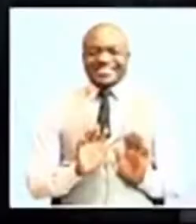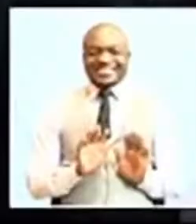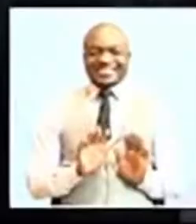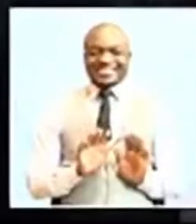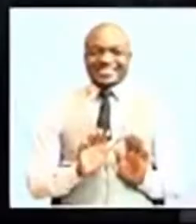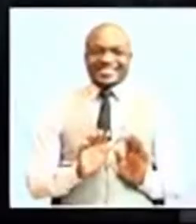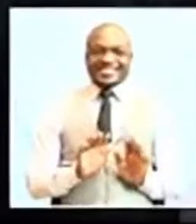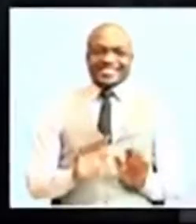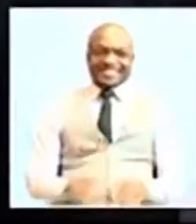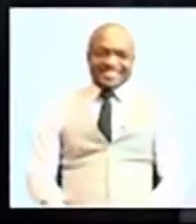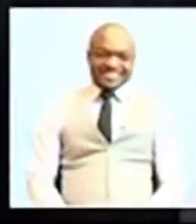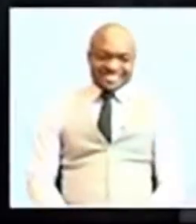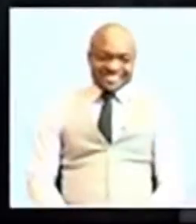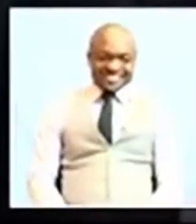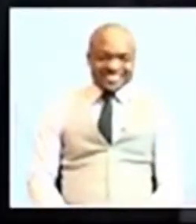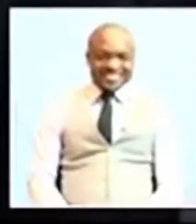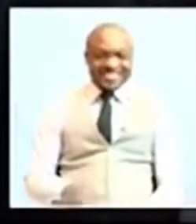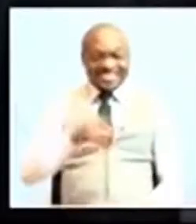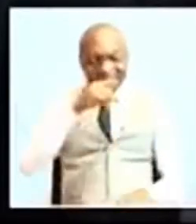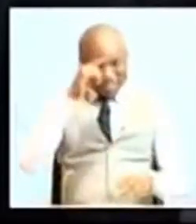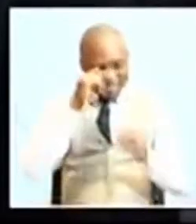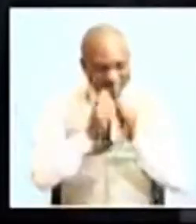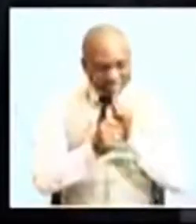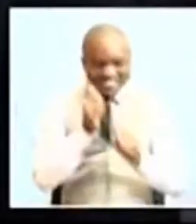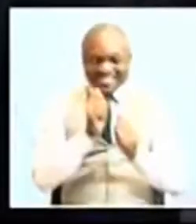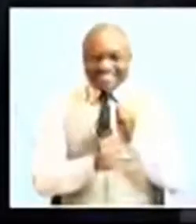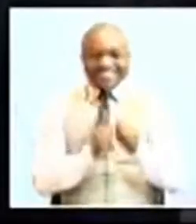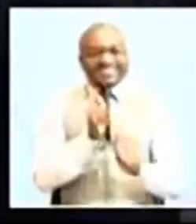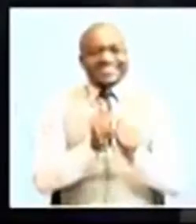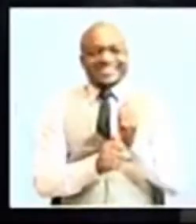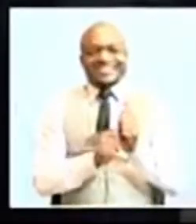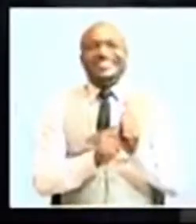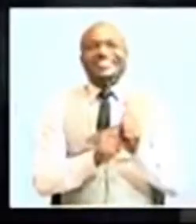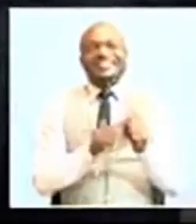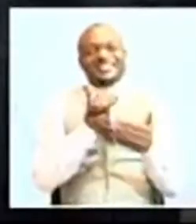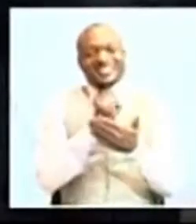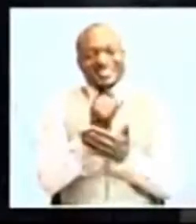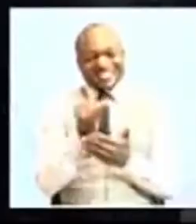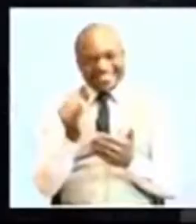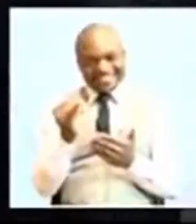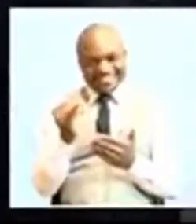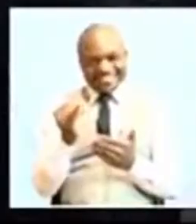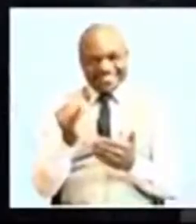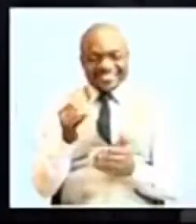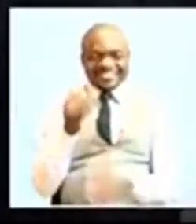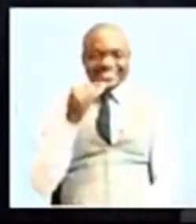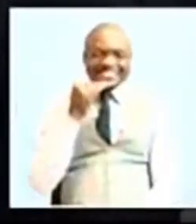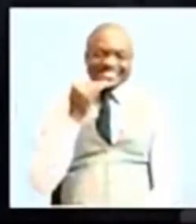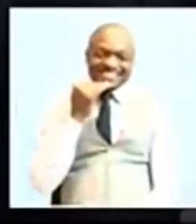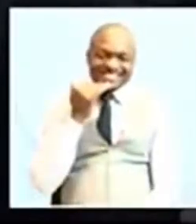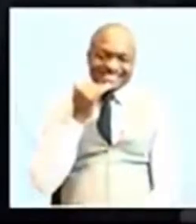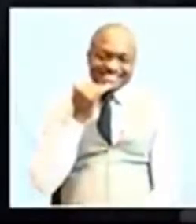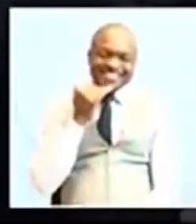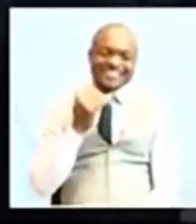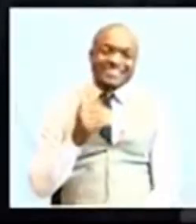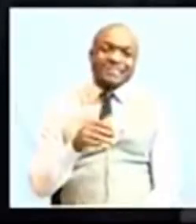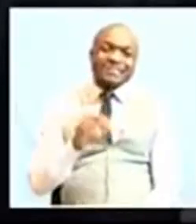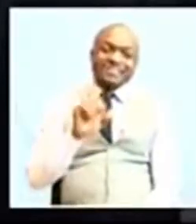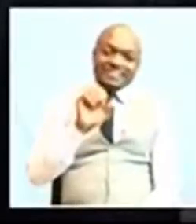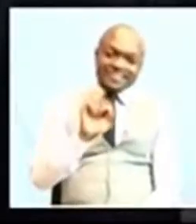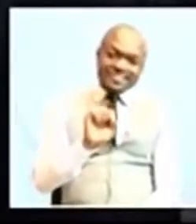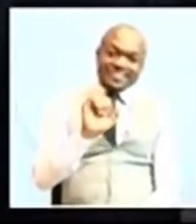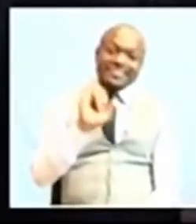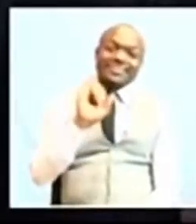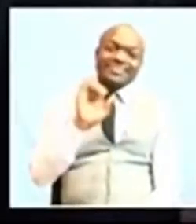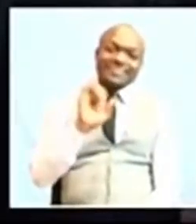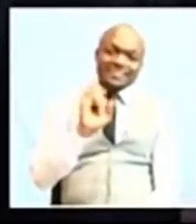Yeah, because of the performance. SINAZONGWE Town